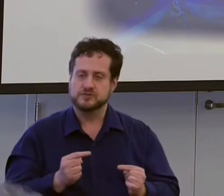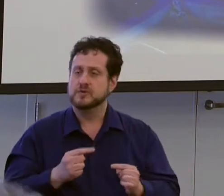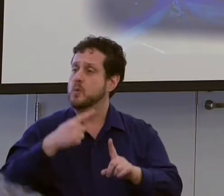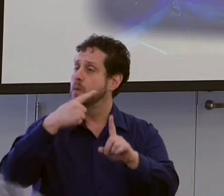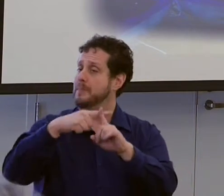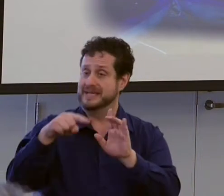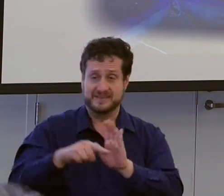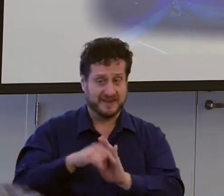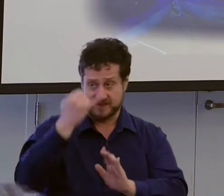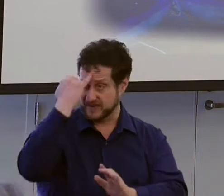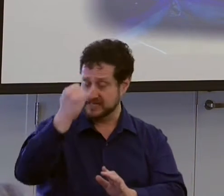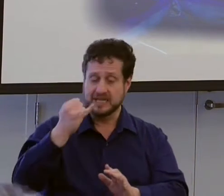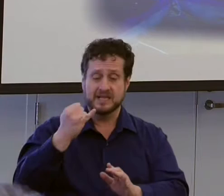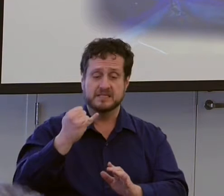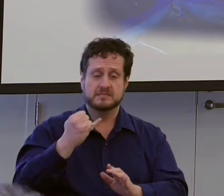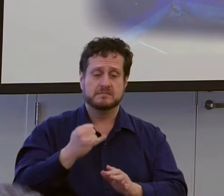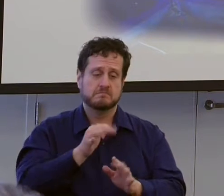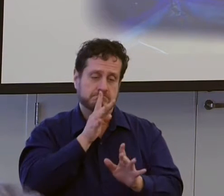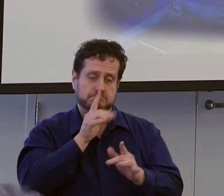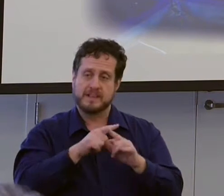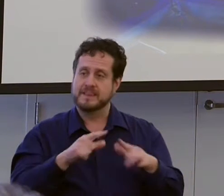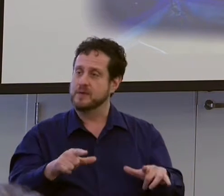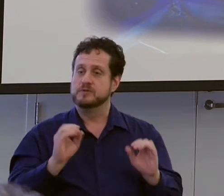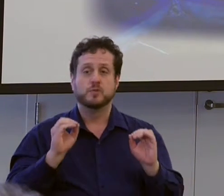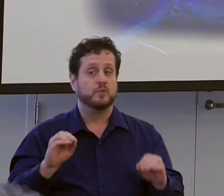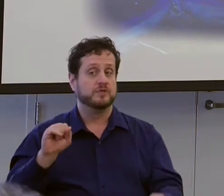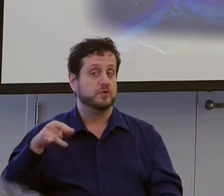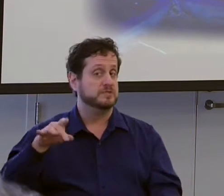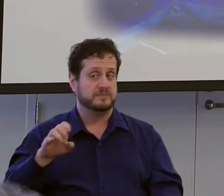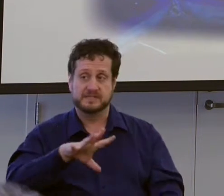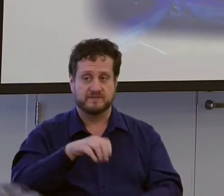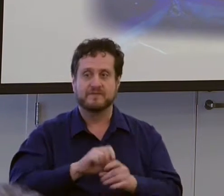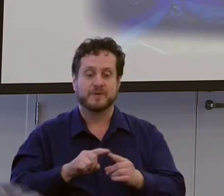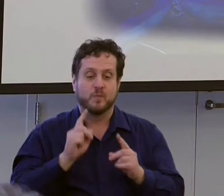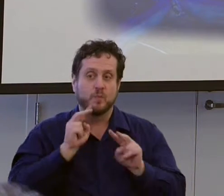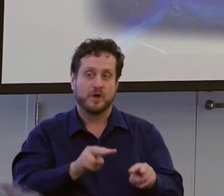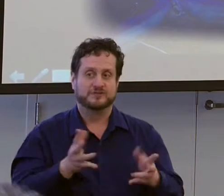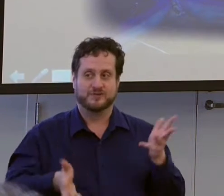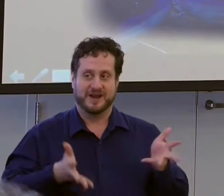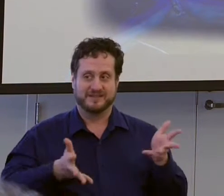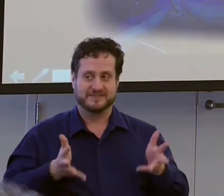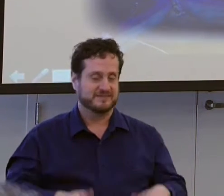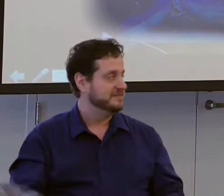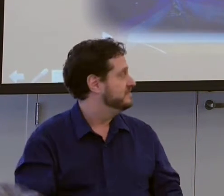in language without any space involved. Yet watch her hands.